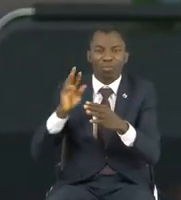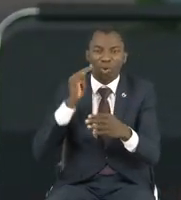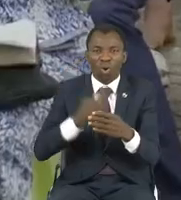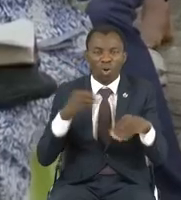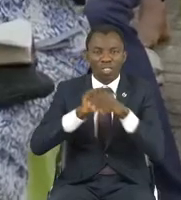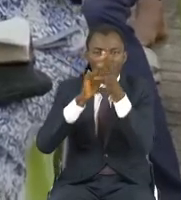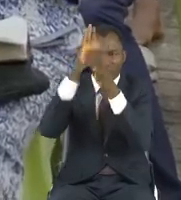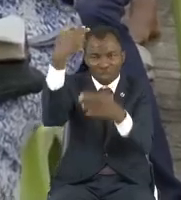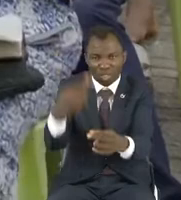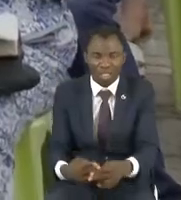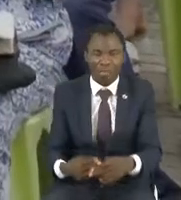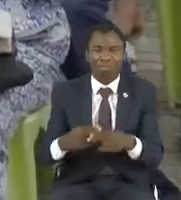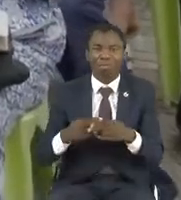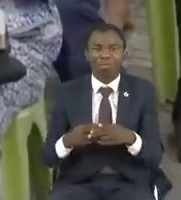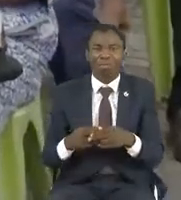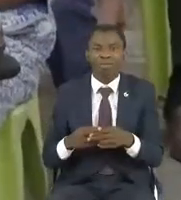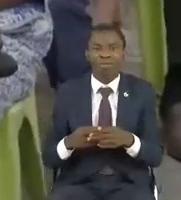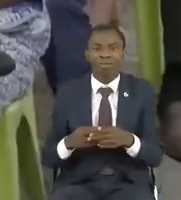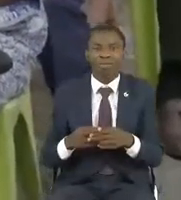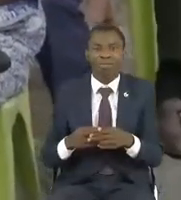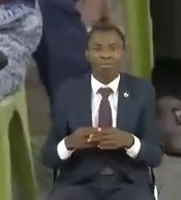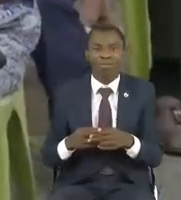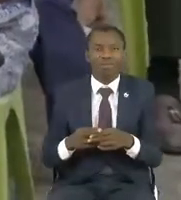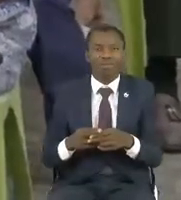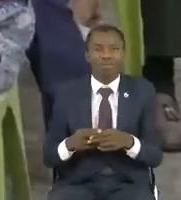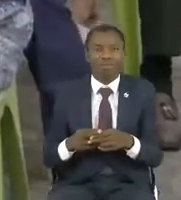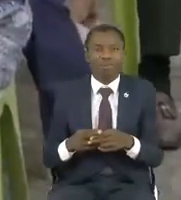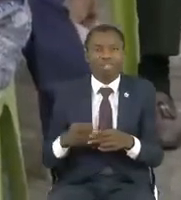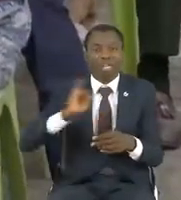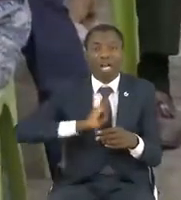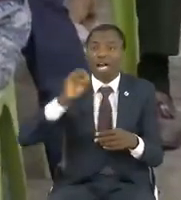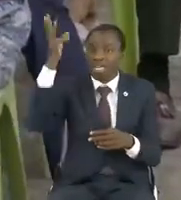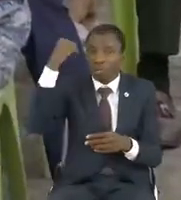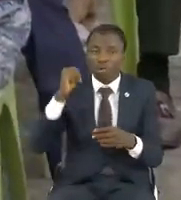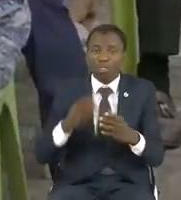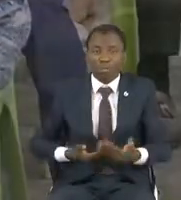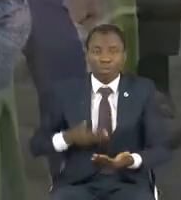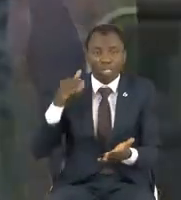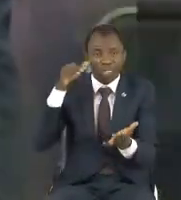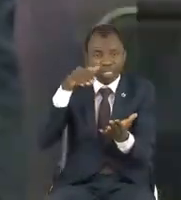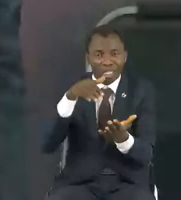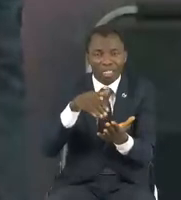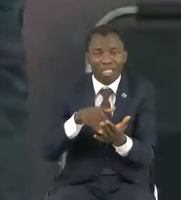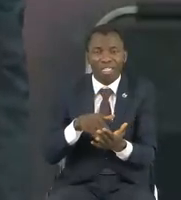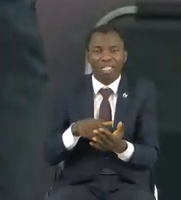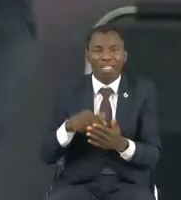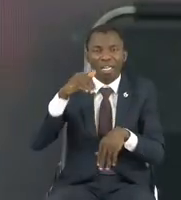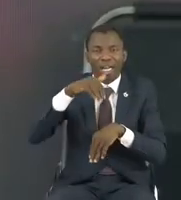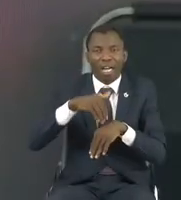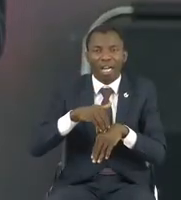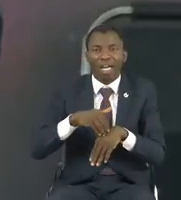name. Amen. I was born again. at the age